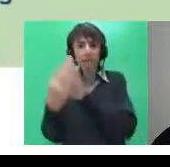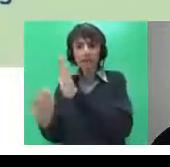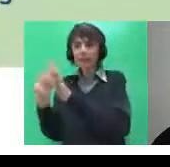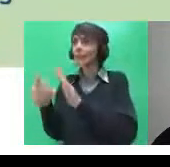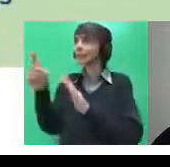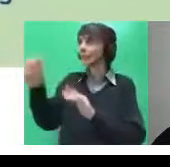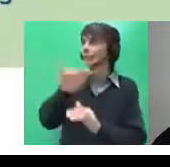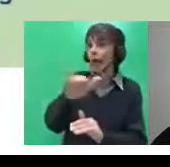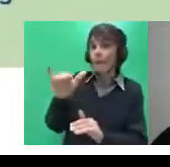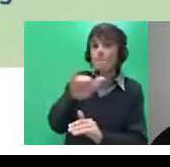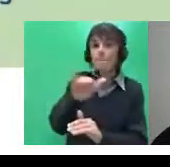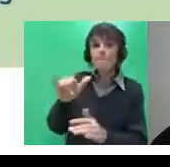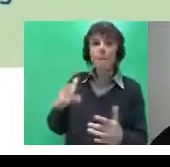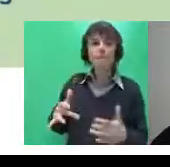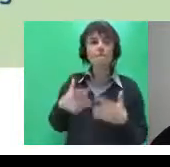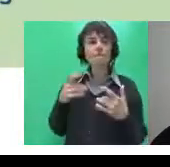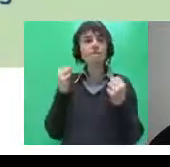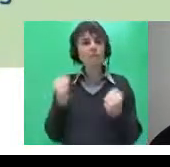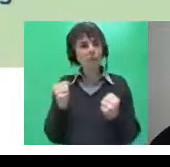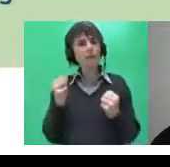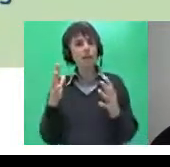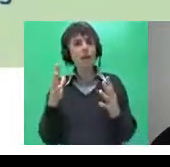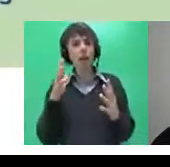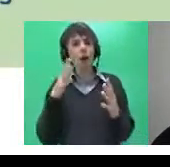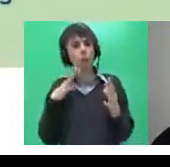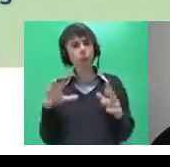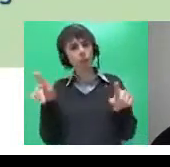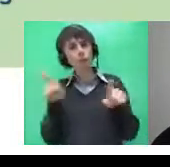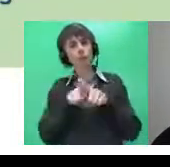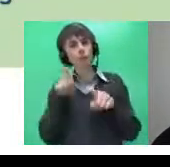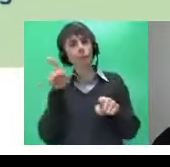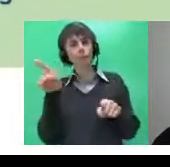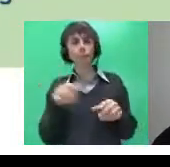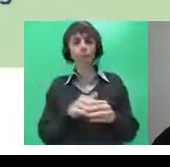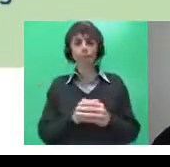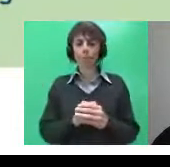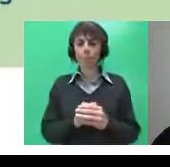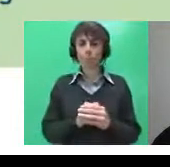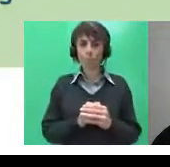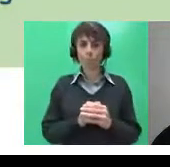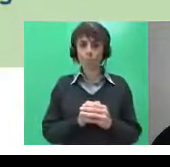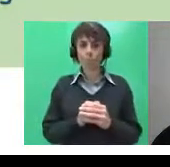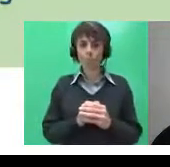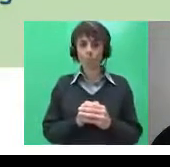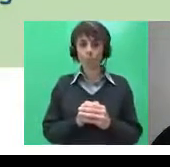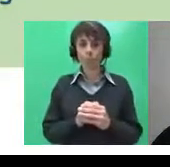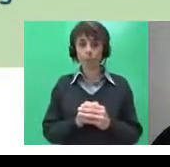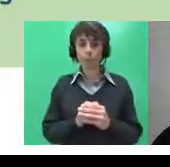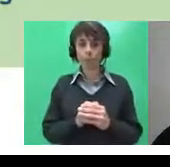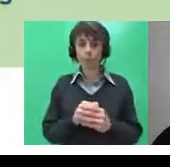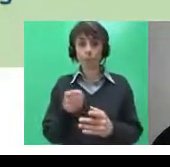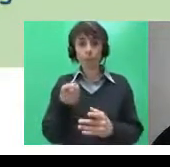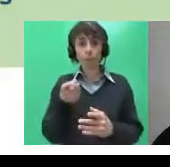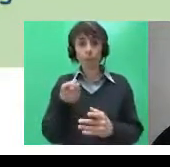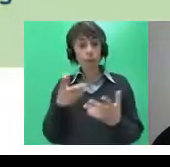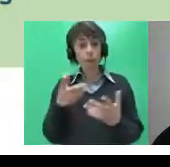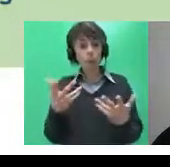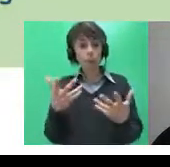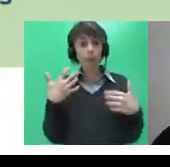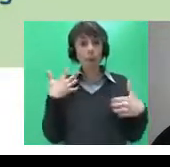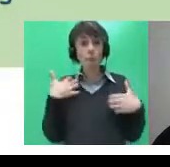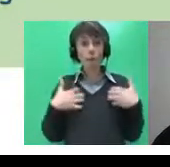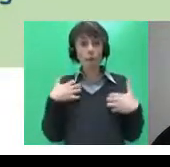themselves in a high profile situation, possibly for the first time. And importantly, those who had their motivation most